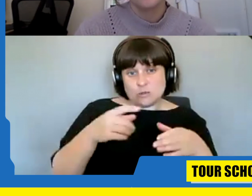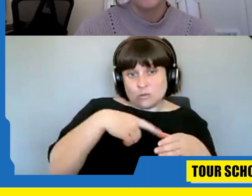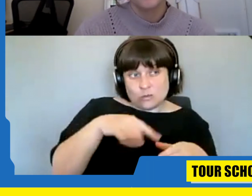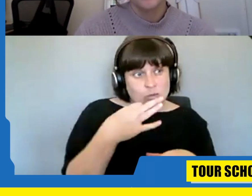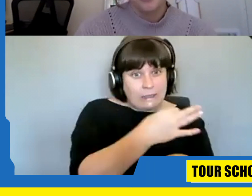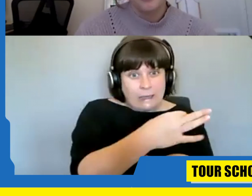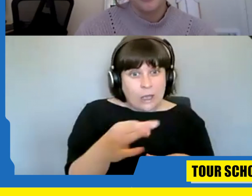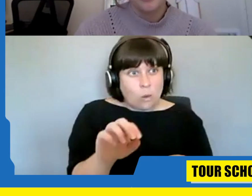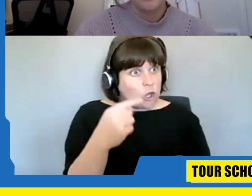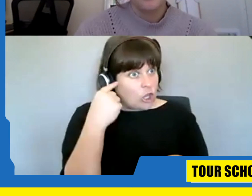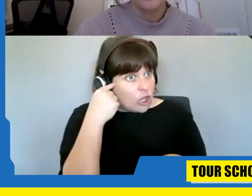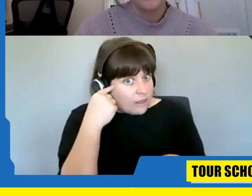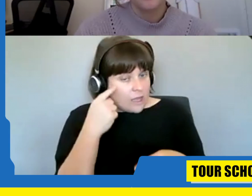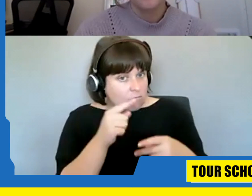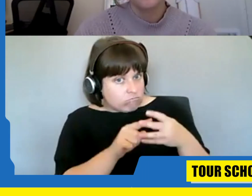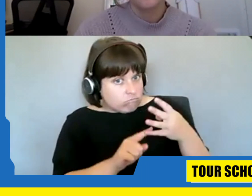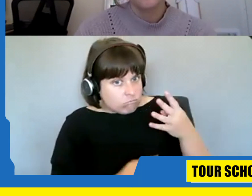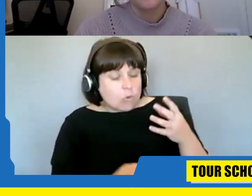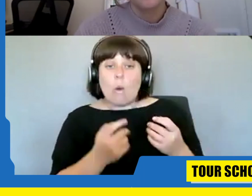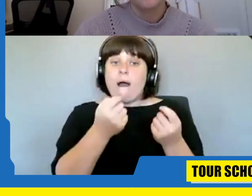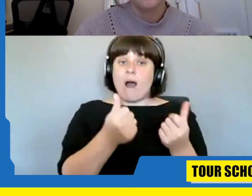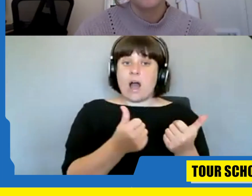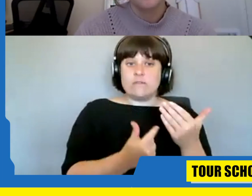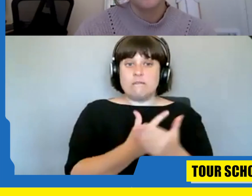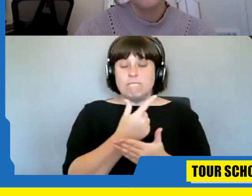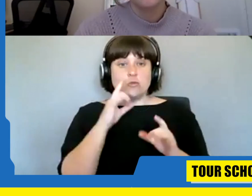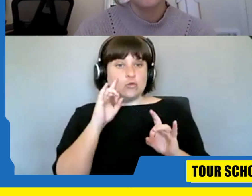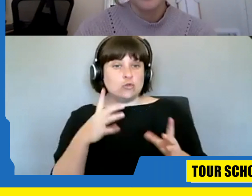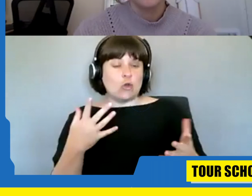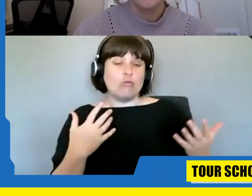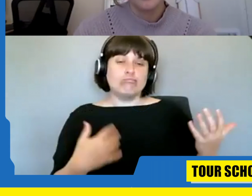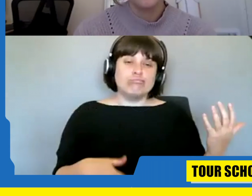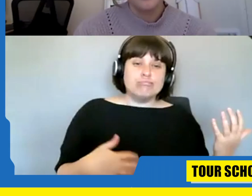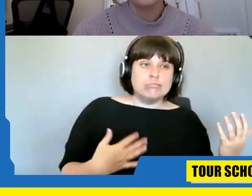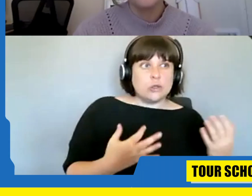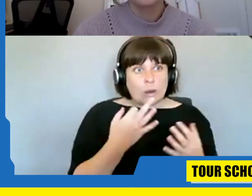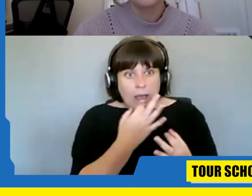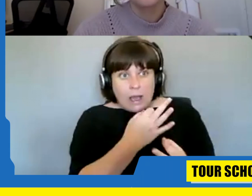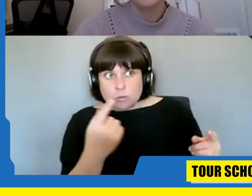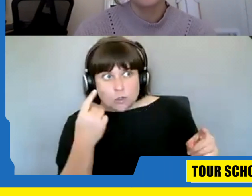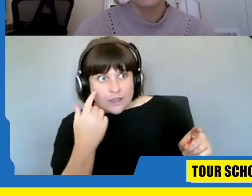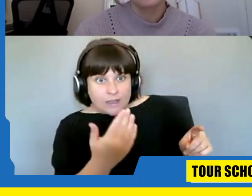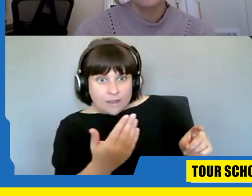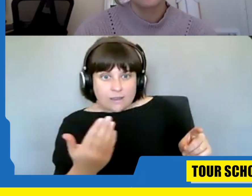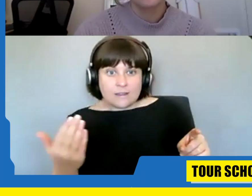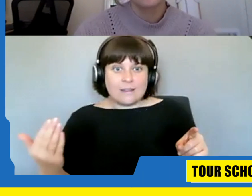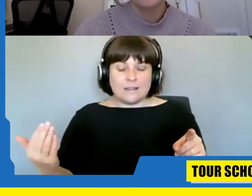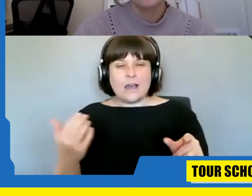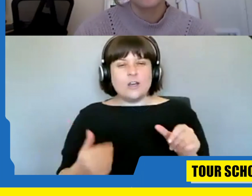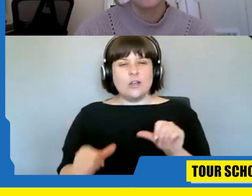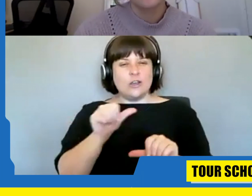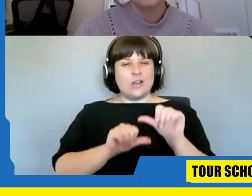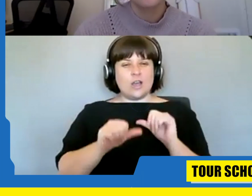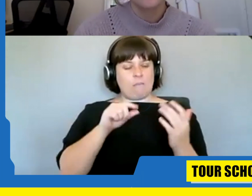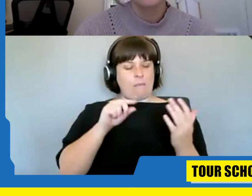thought after an event and try and use the social media feedback. Just go back and look at the comments each time,